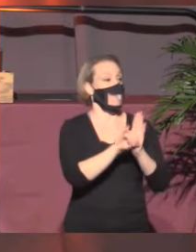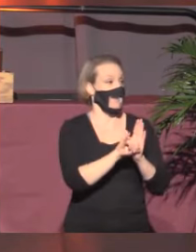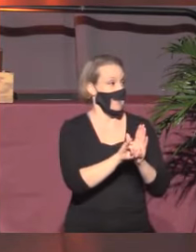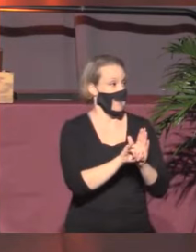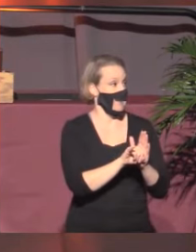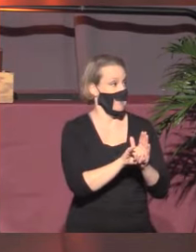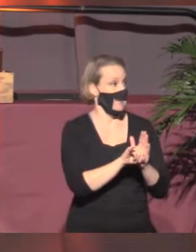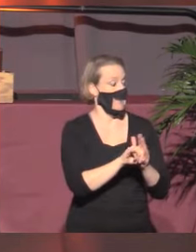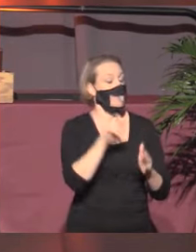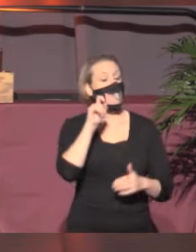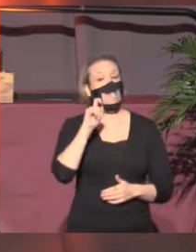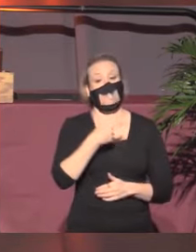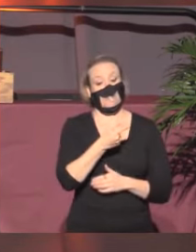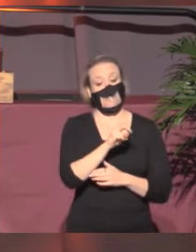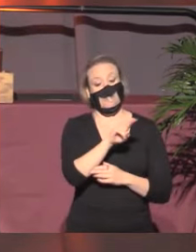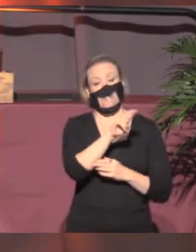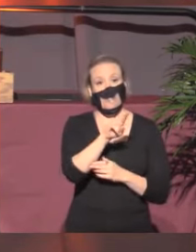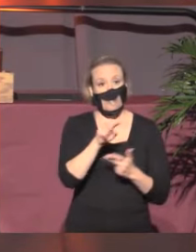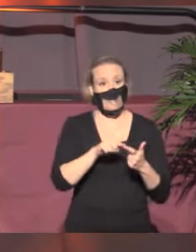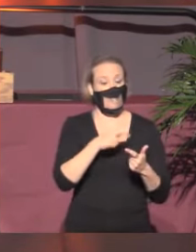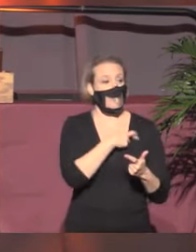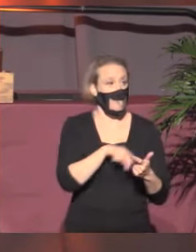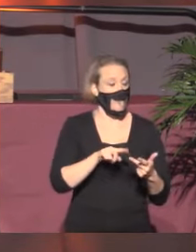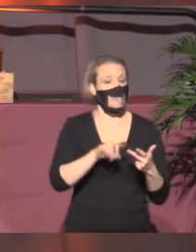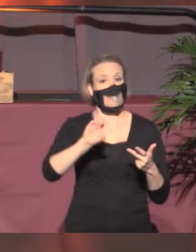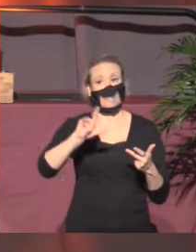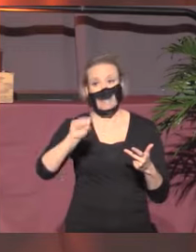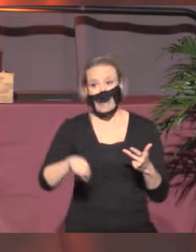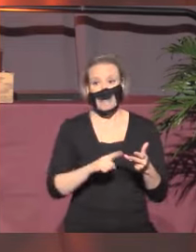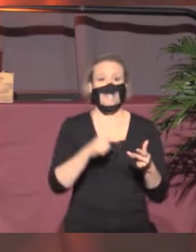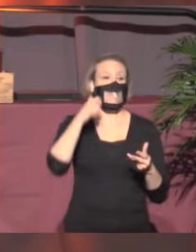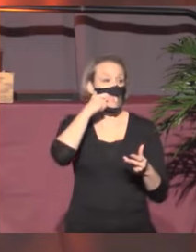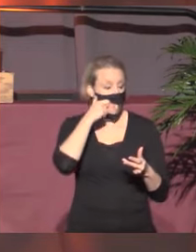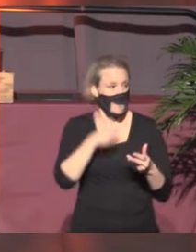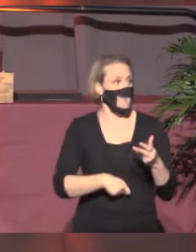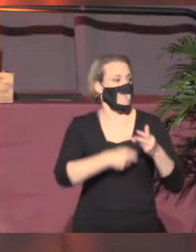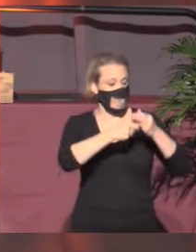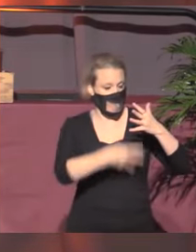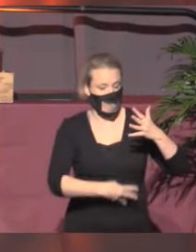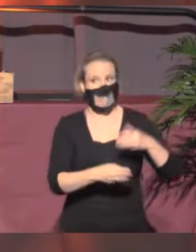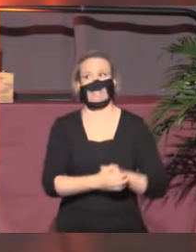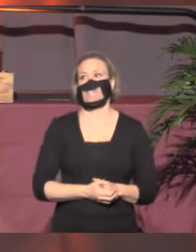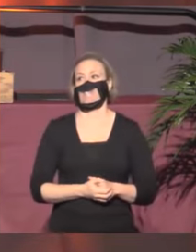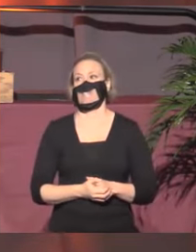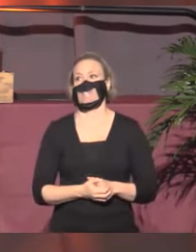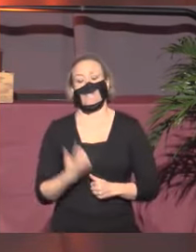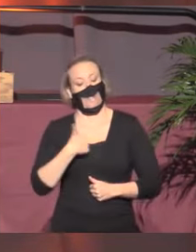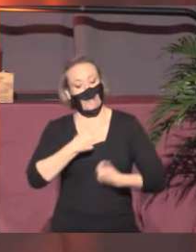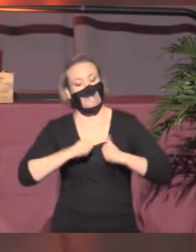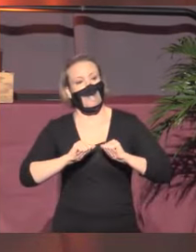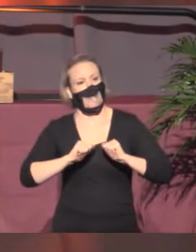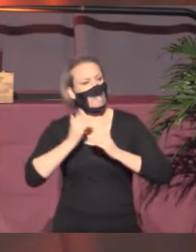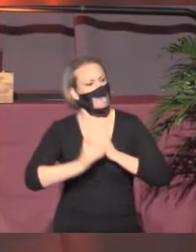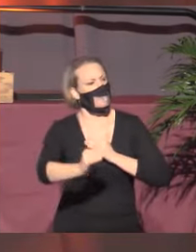and religion. We tried, and we're still trying to transform our campus to be